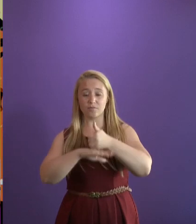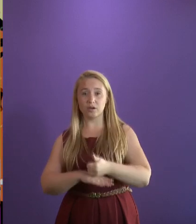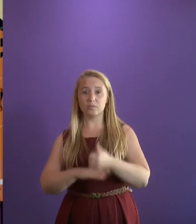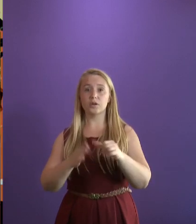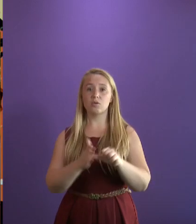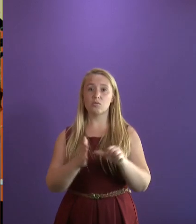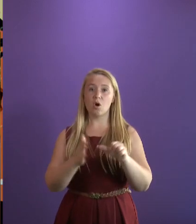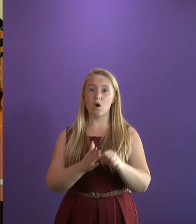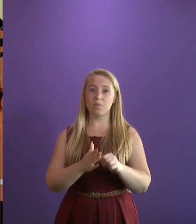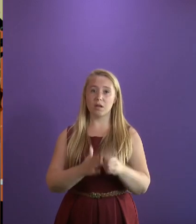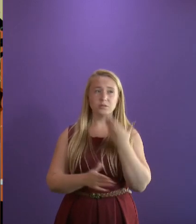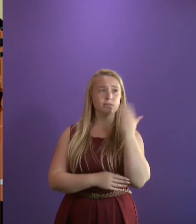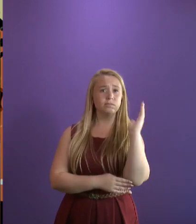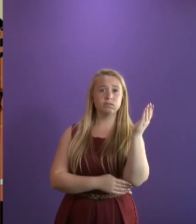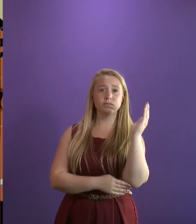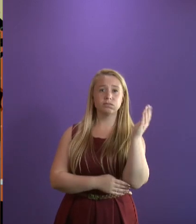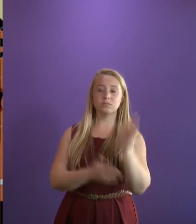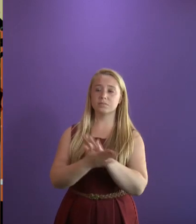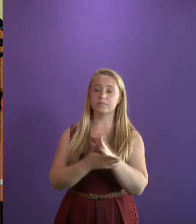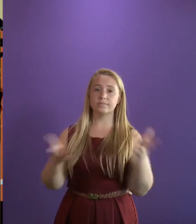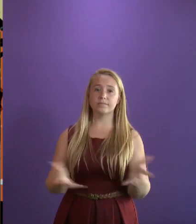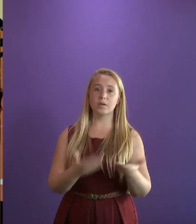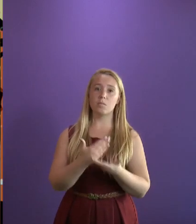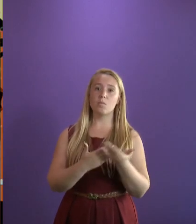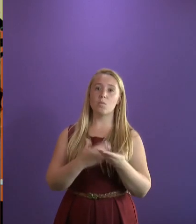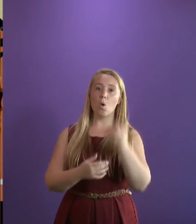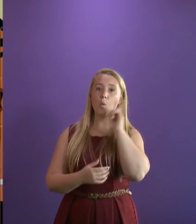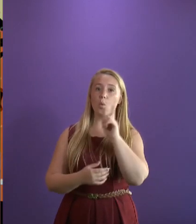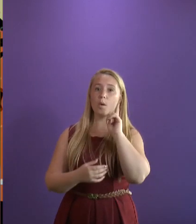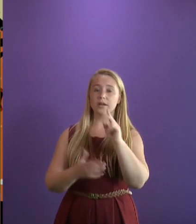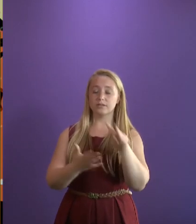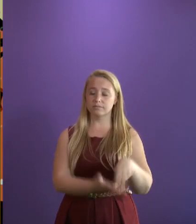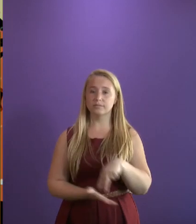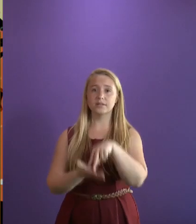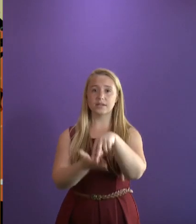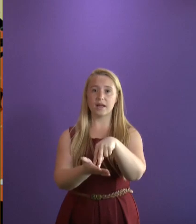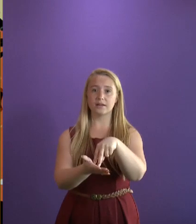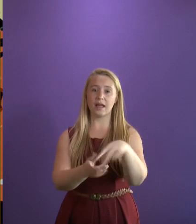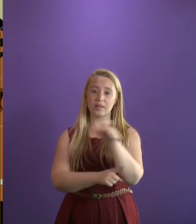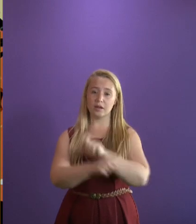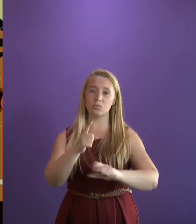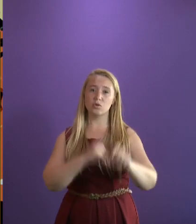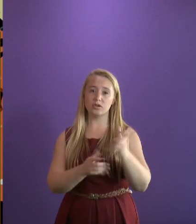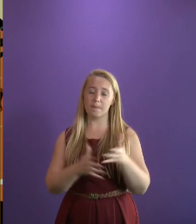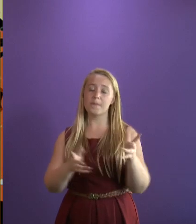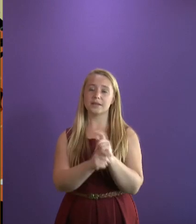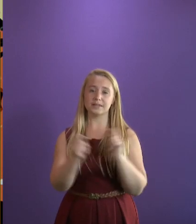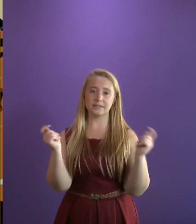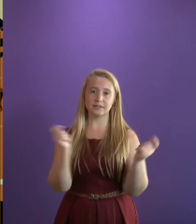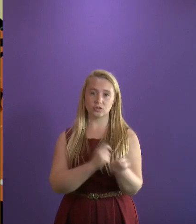able to encourage even more women to stand and to make a difference for the communities we serve.